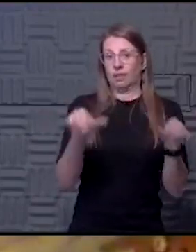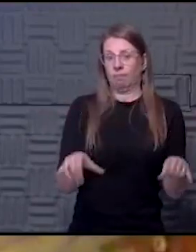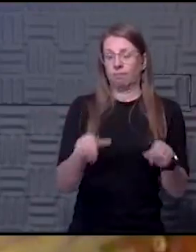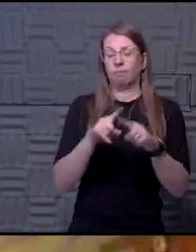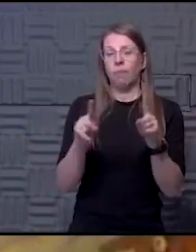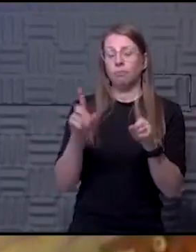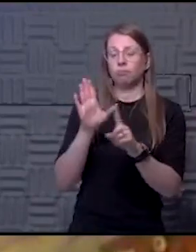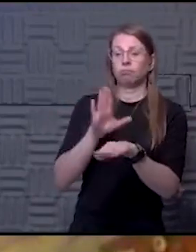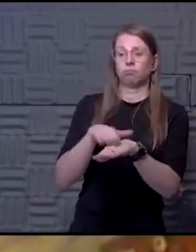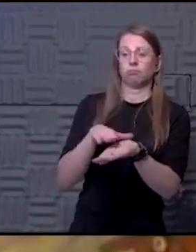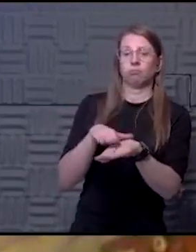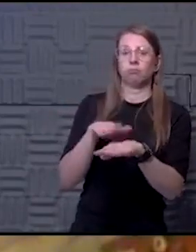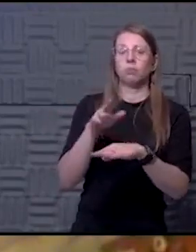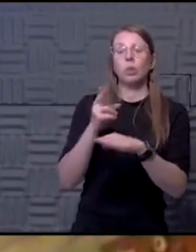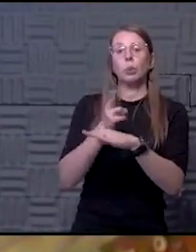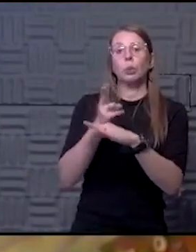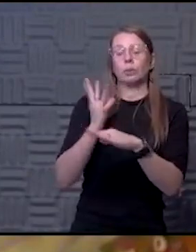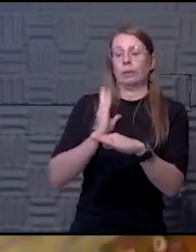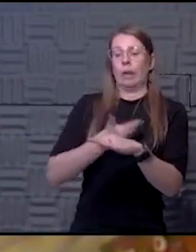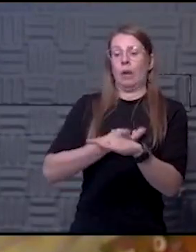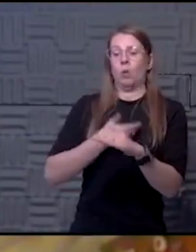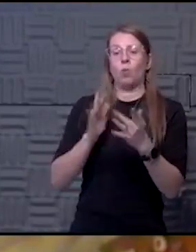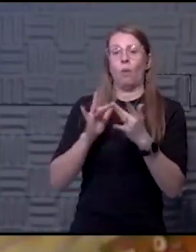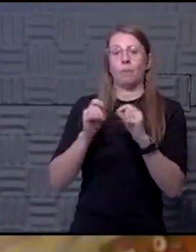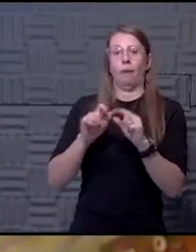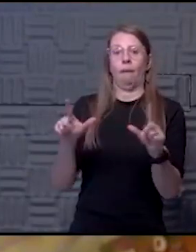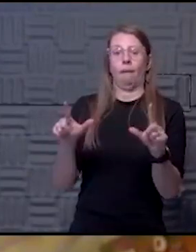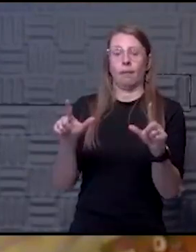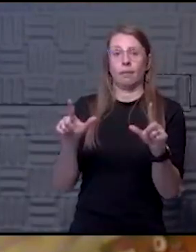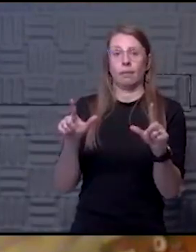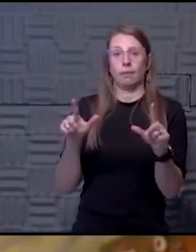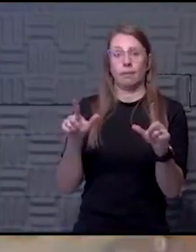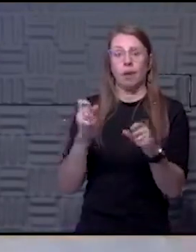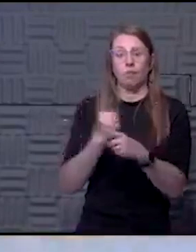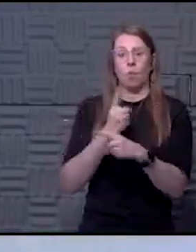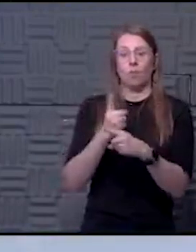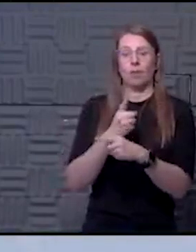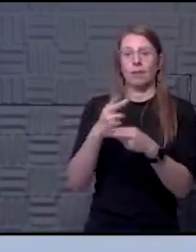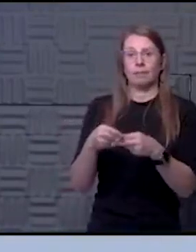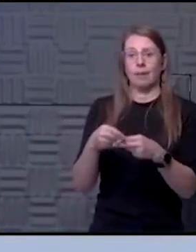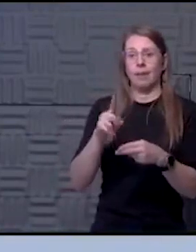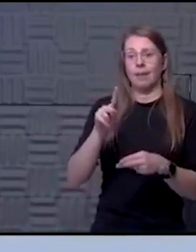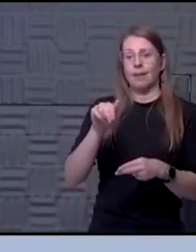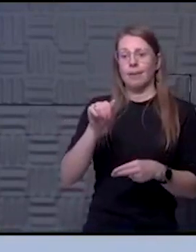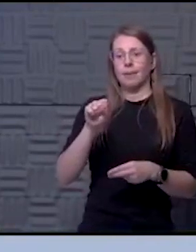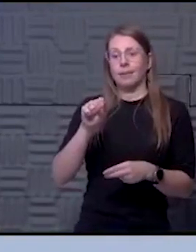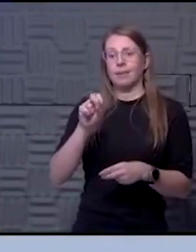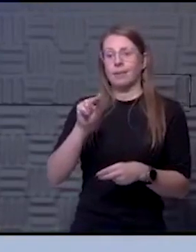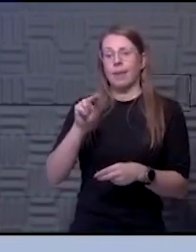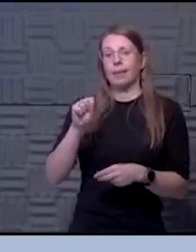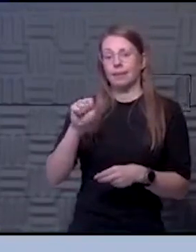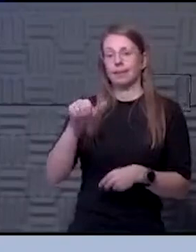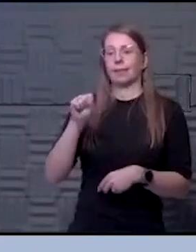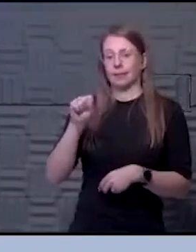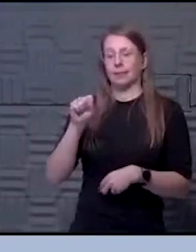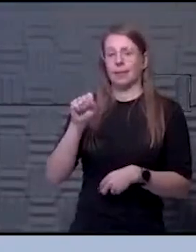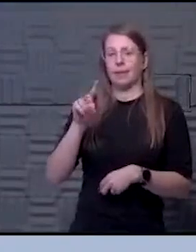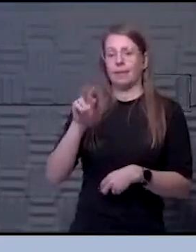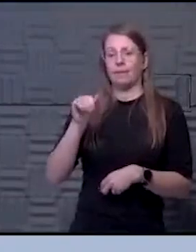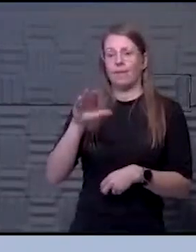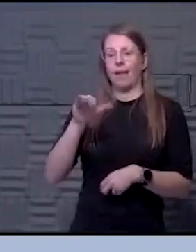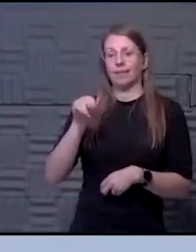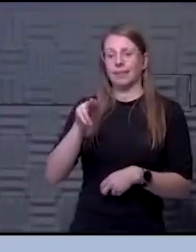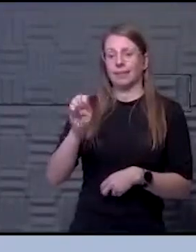audience that to use our website, which is appropriately named kansasvaccine.gov. That's